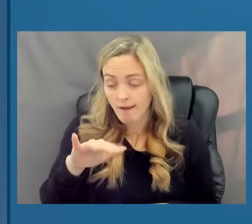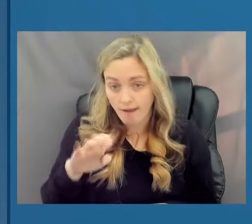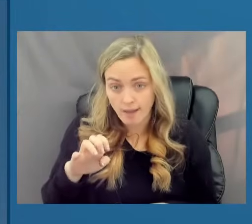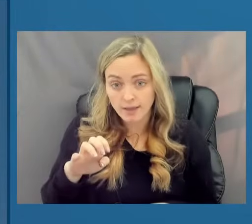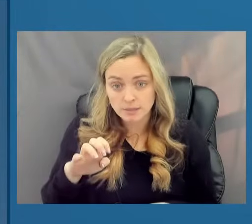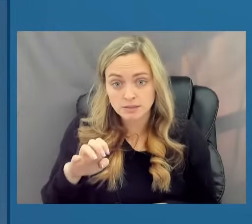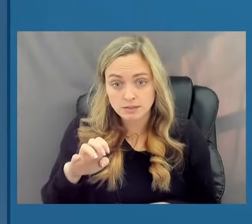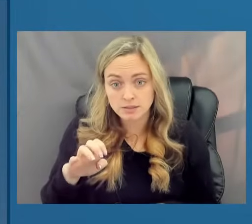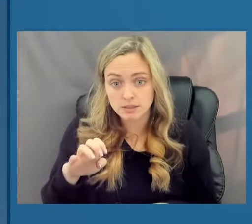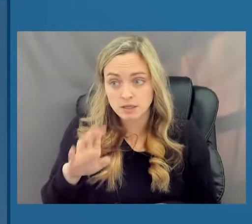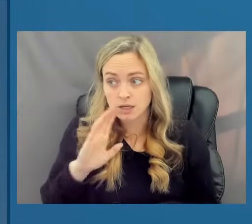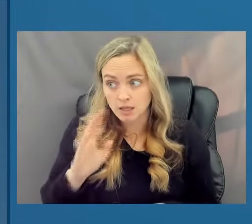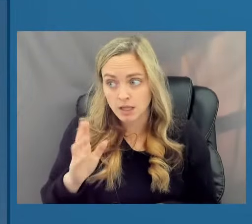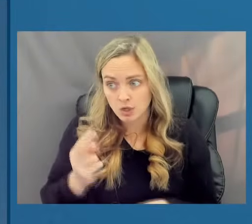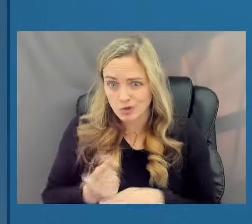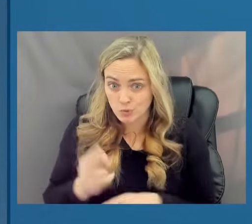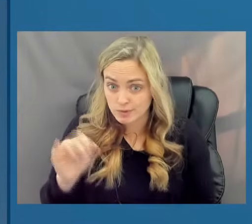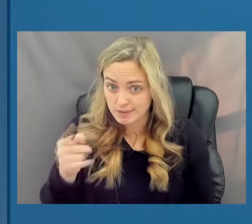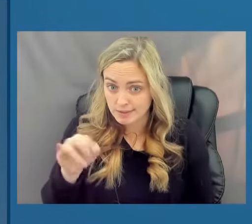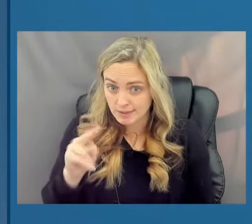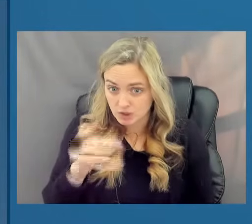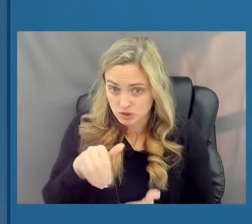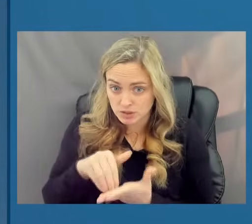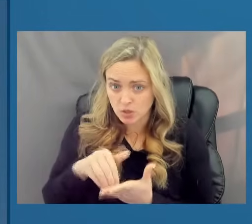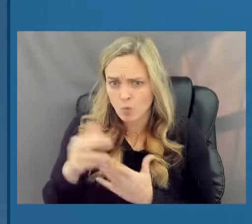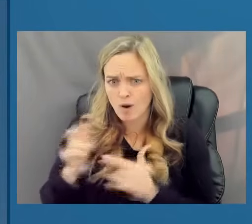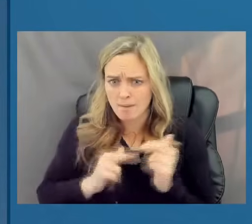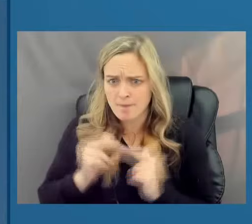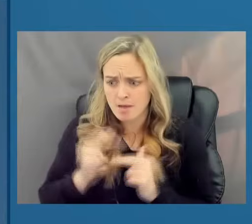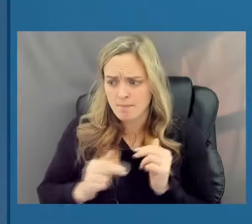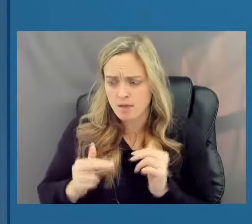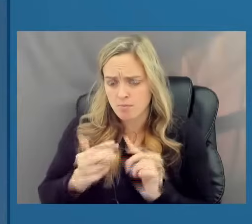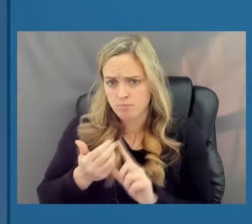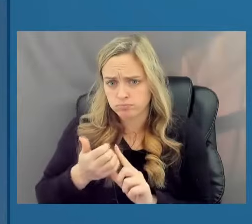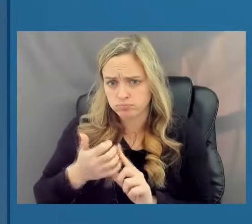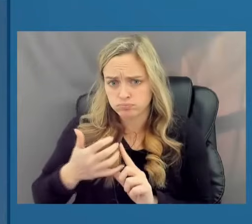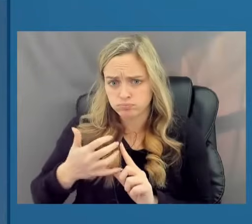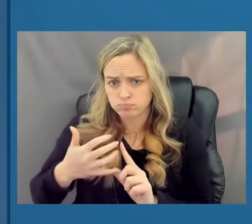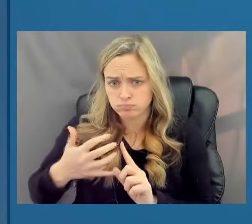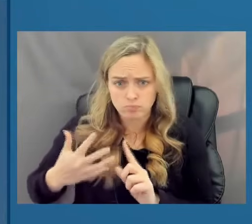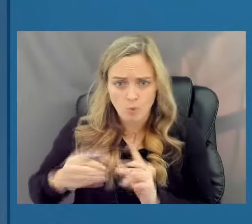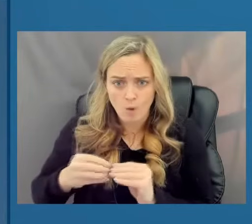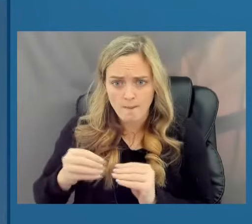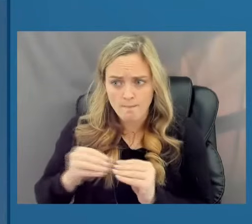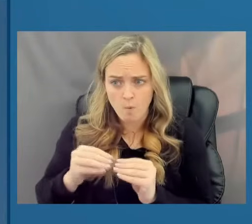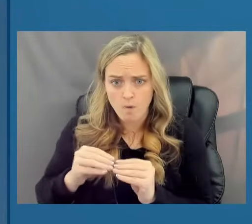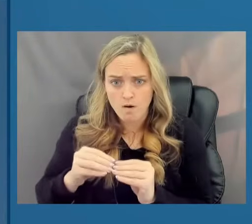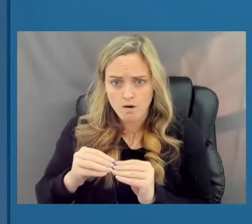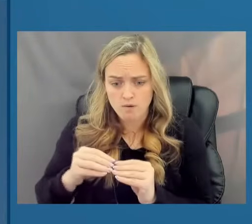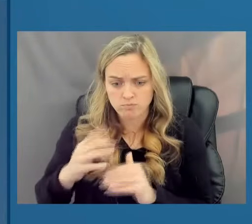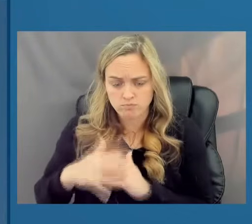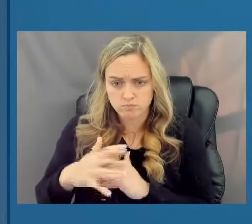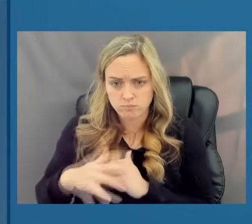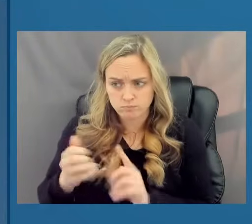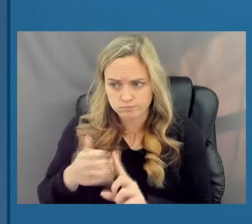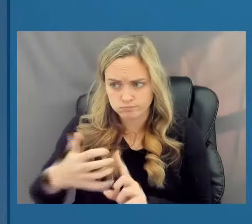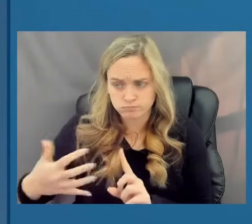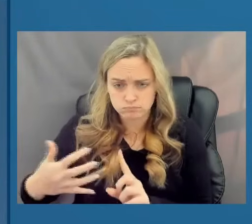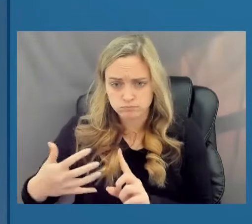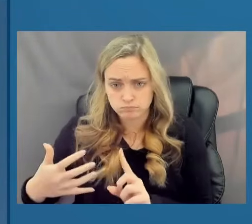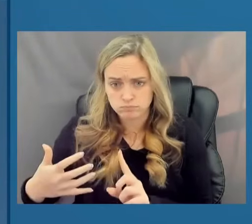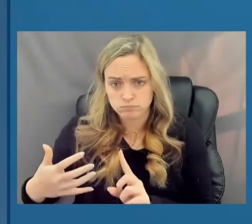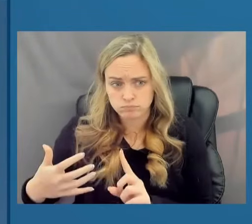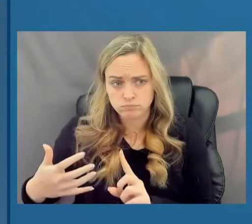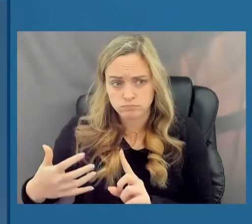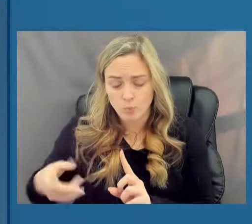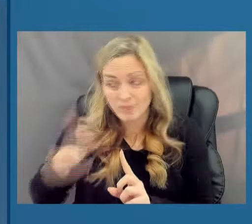detention centers, right? They want to build them up. They want the capacity. Before a surge, they increase the capacity. We've seen this in